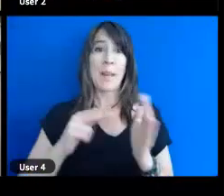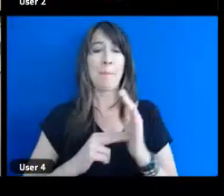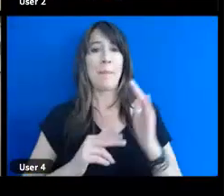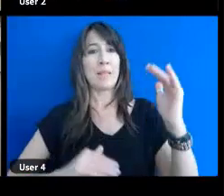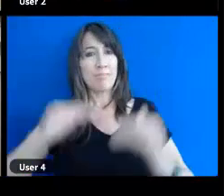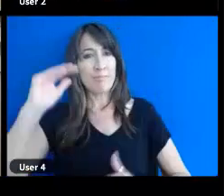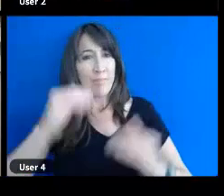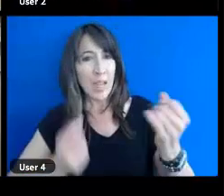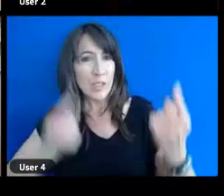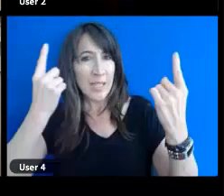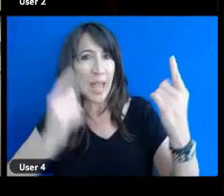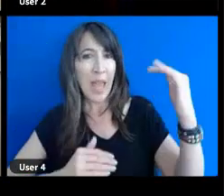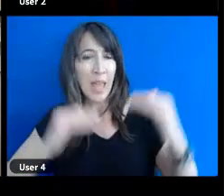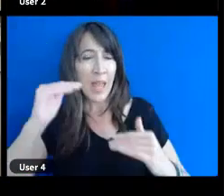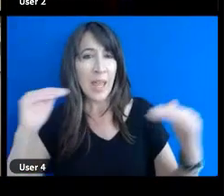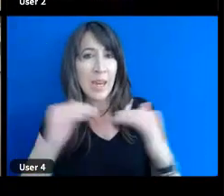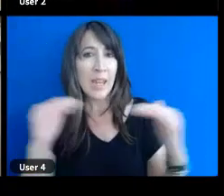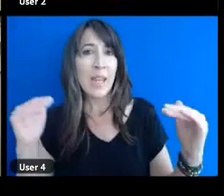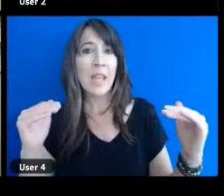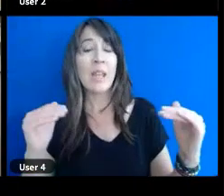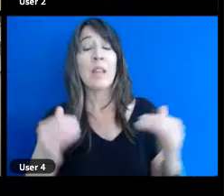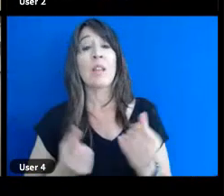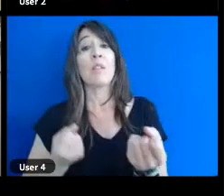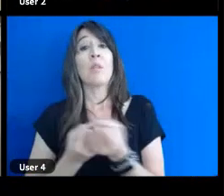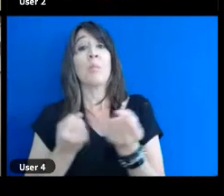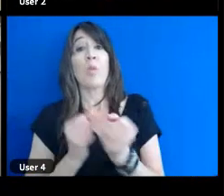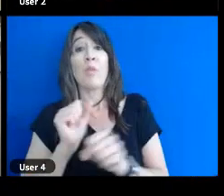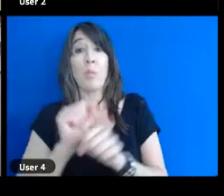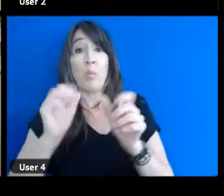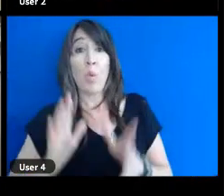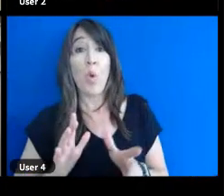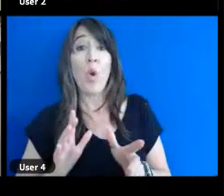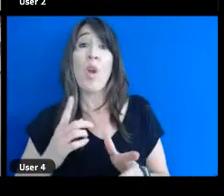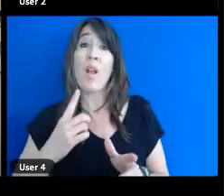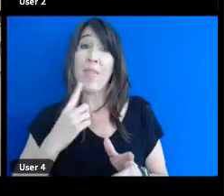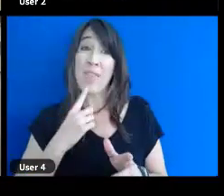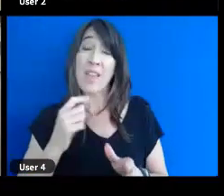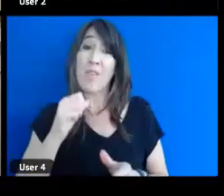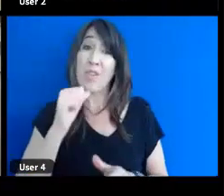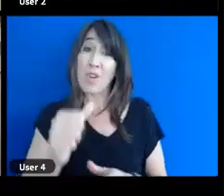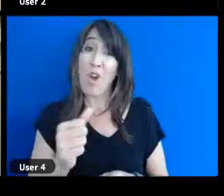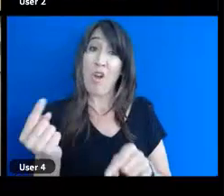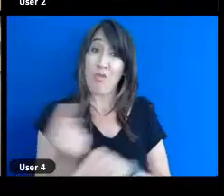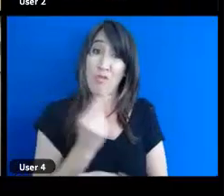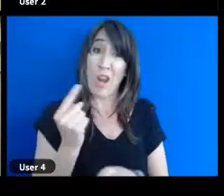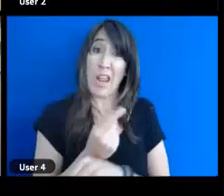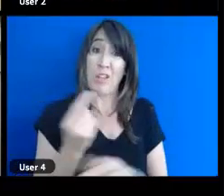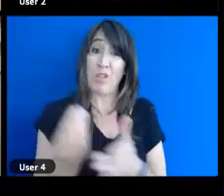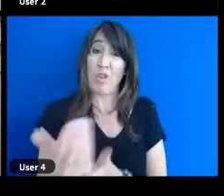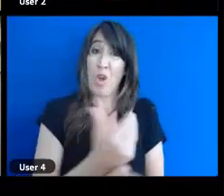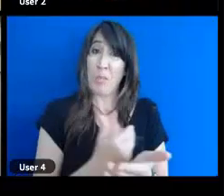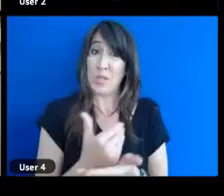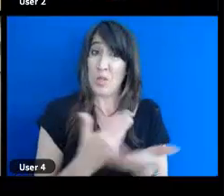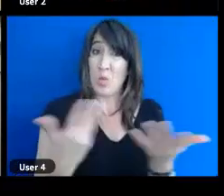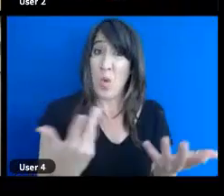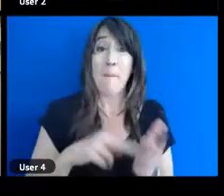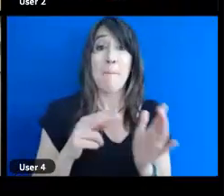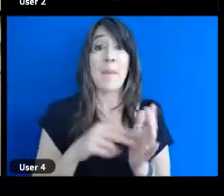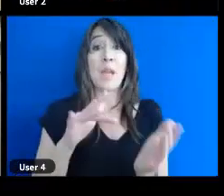necessarily always mean equality. Equity is a really important thing. Supportive employers also consider whether